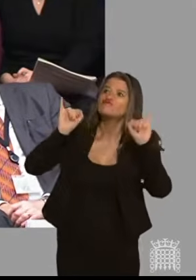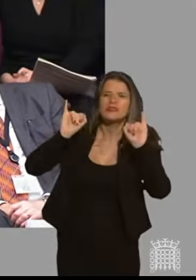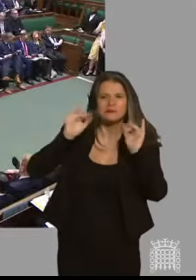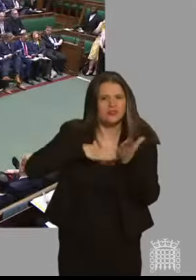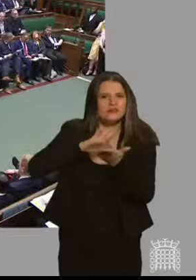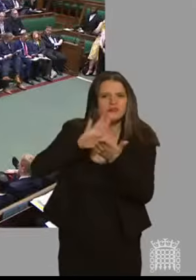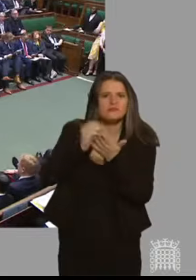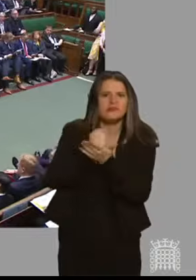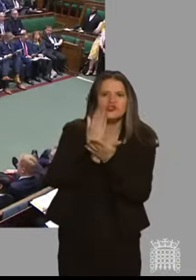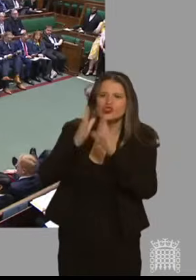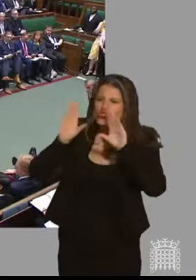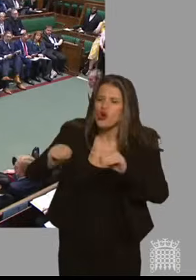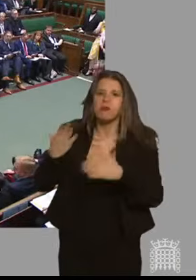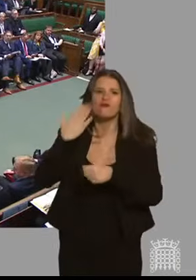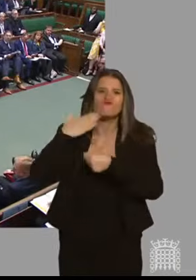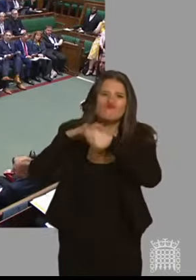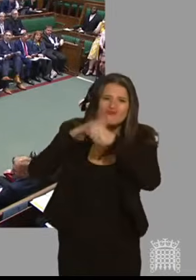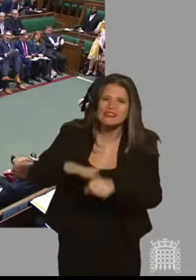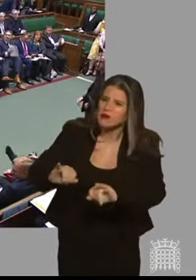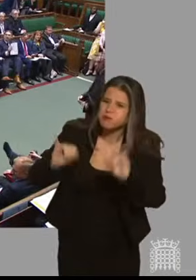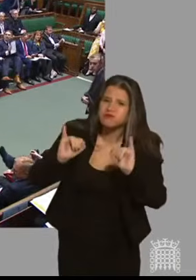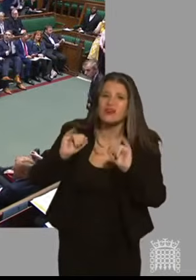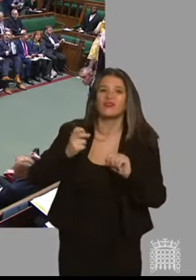definition? Minister.